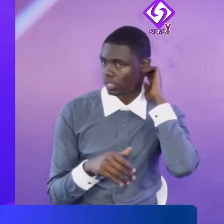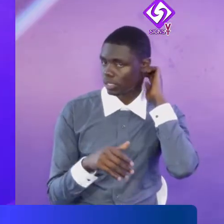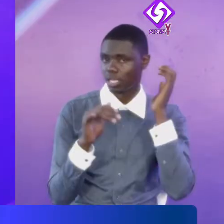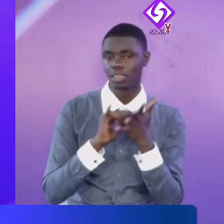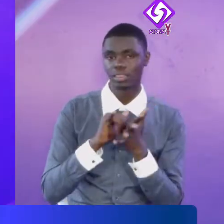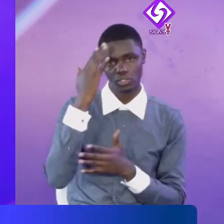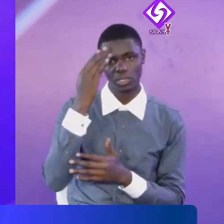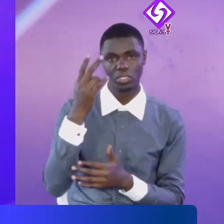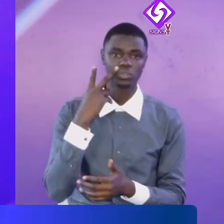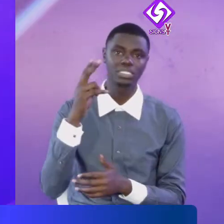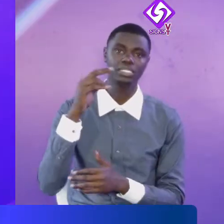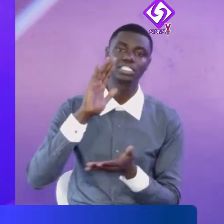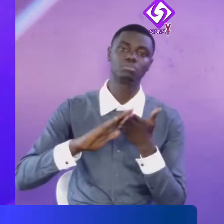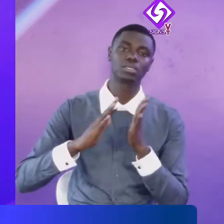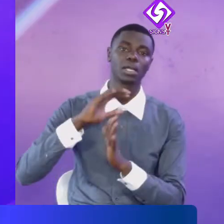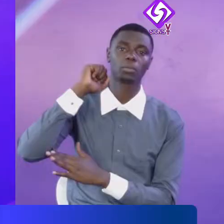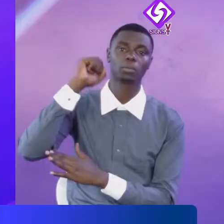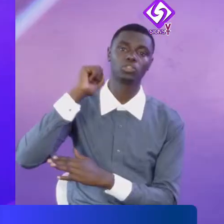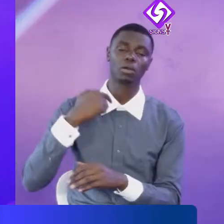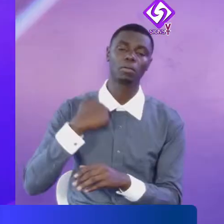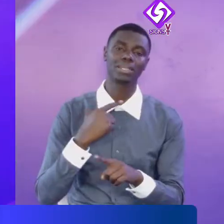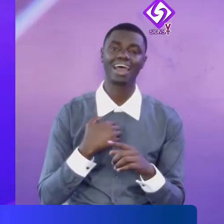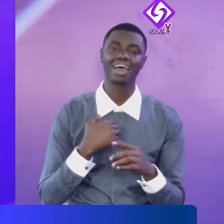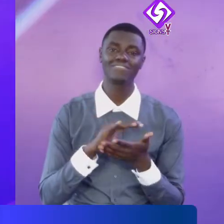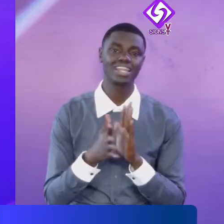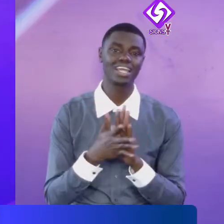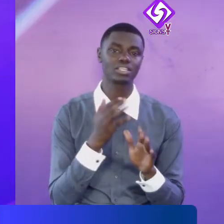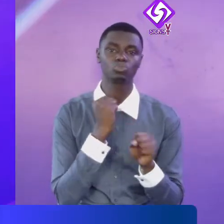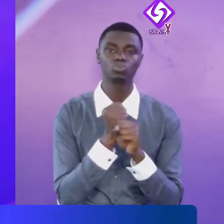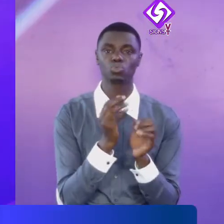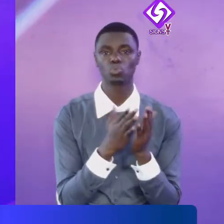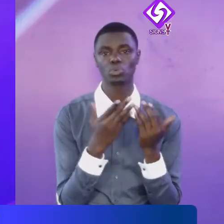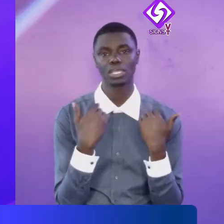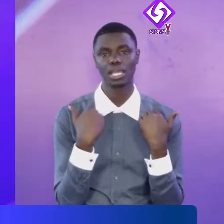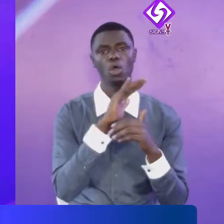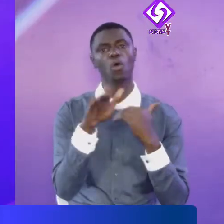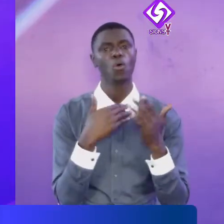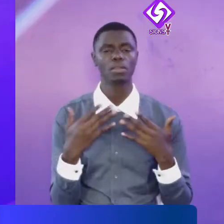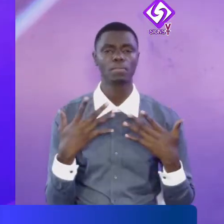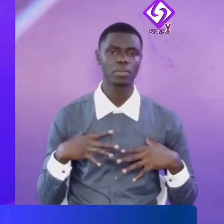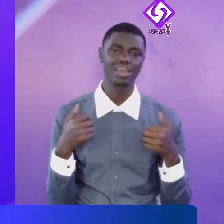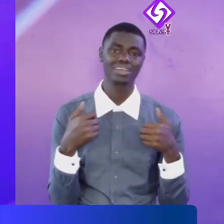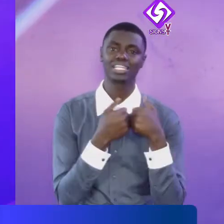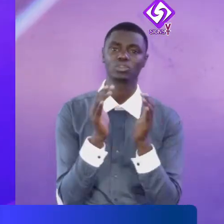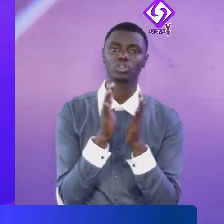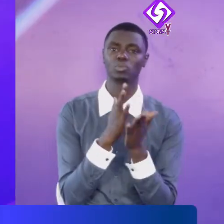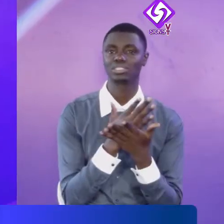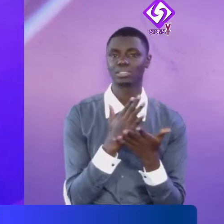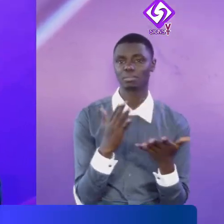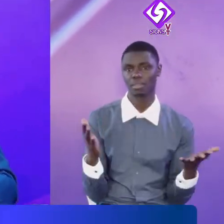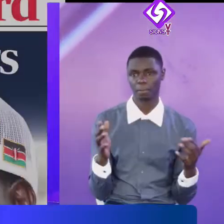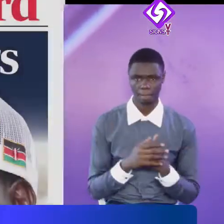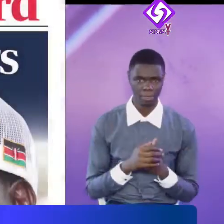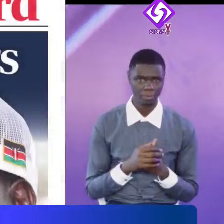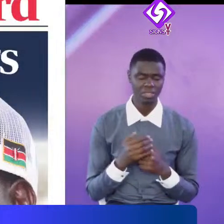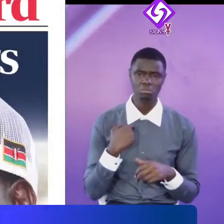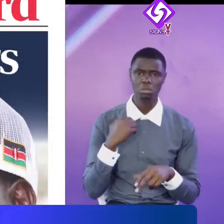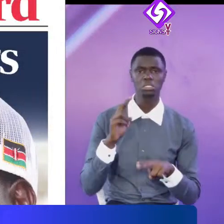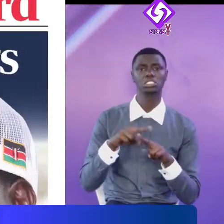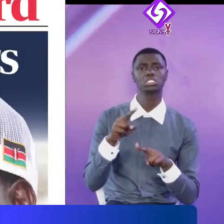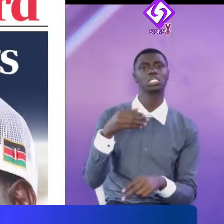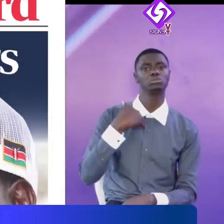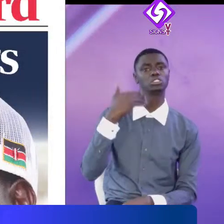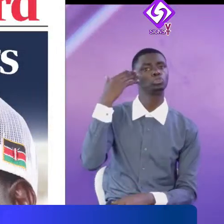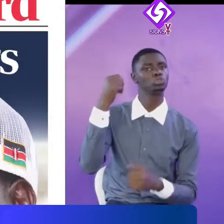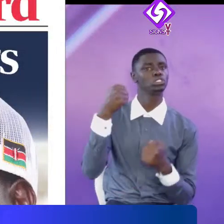more political. But it has nothing to do with his health. Yeah. Everyone is struggling with something. Even me sitting here, I don't know what I'm struggling